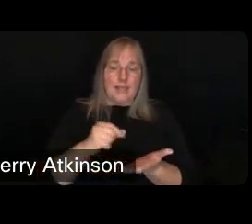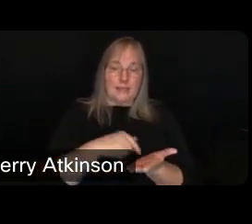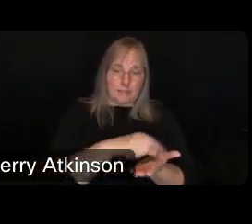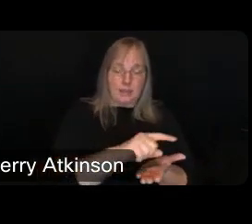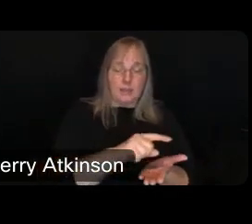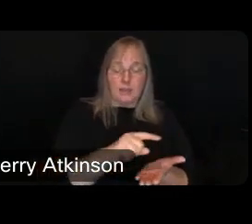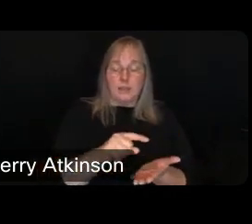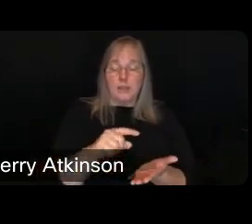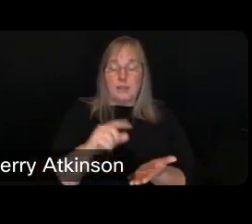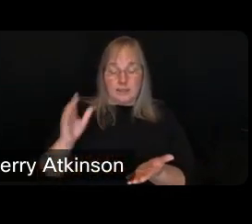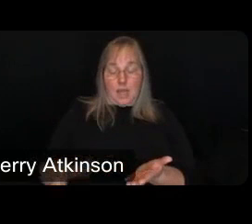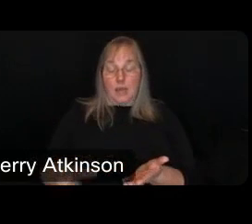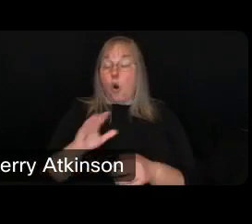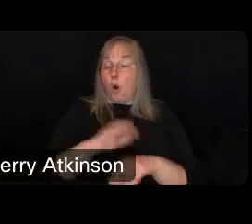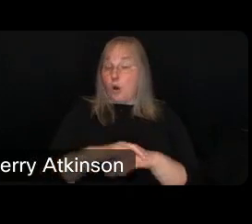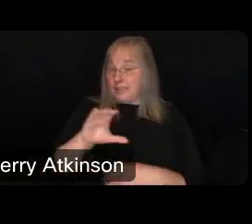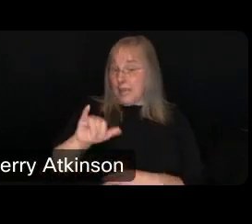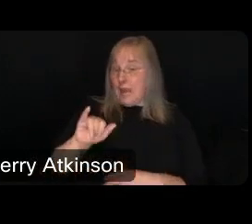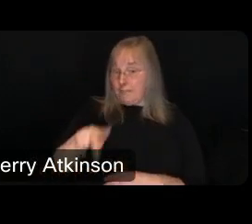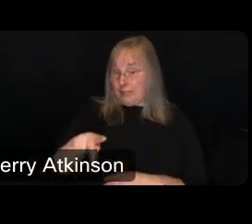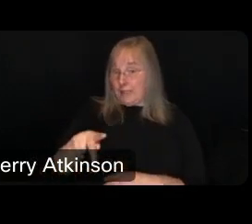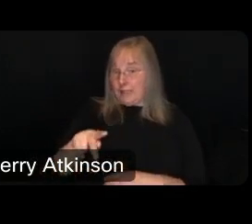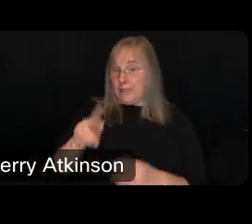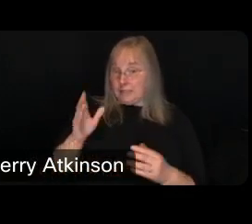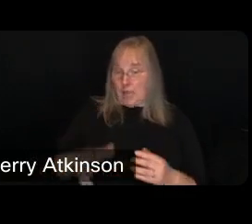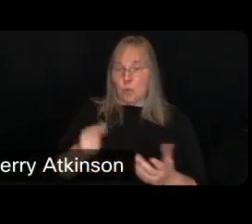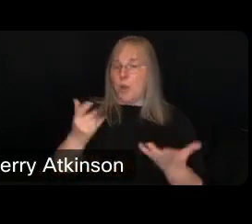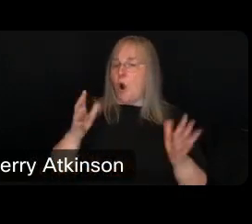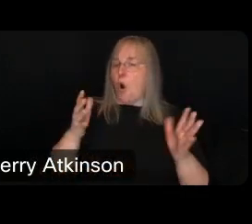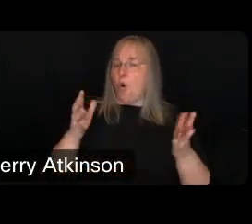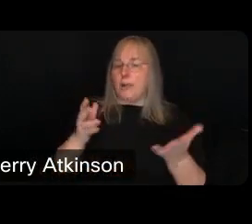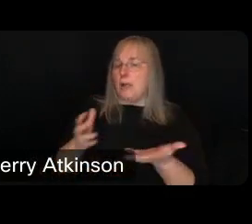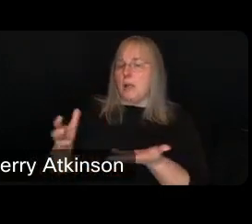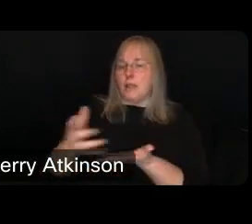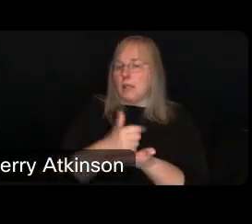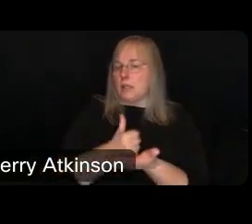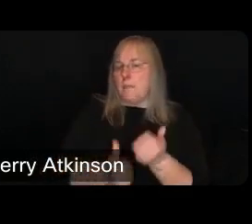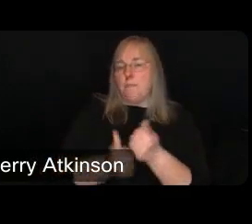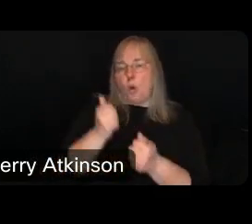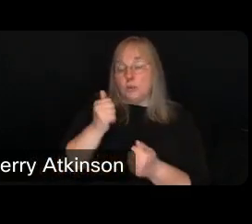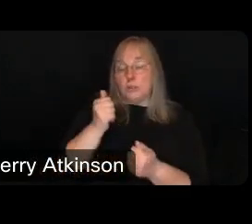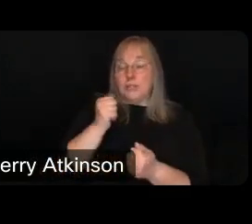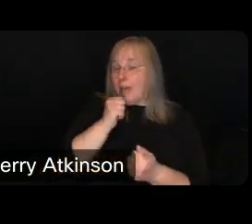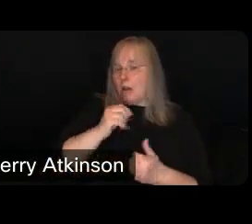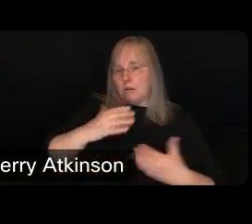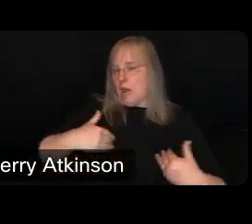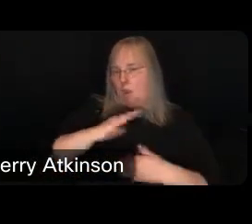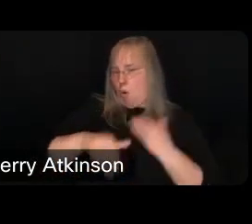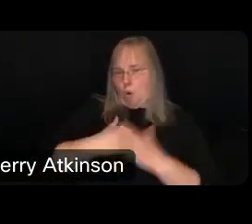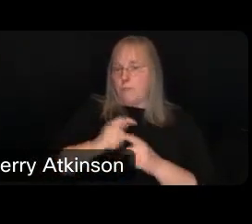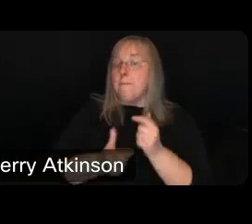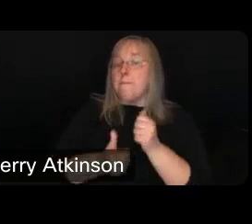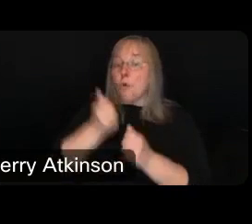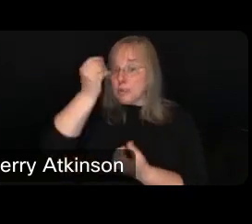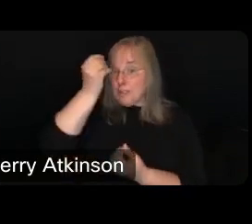side, however, we already collected most, not all, but most information